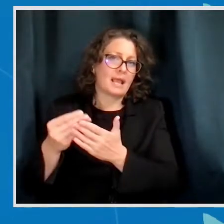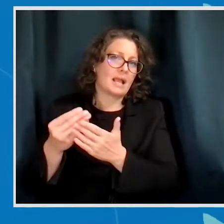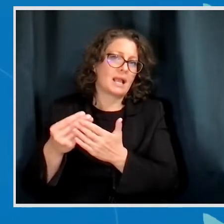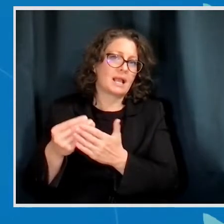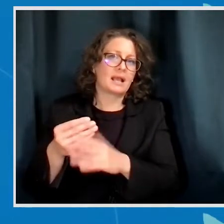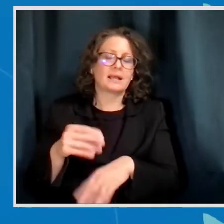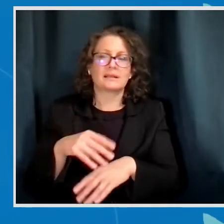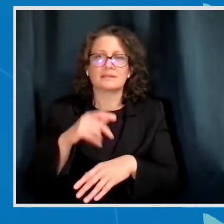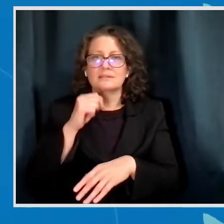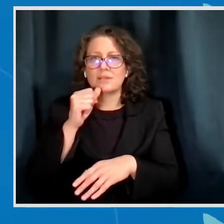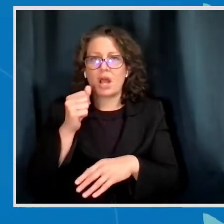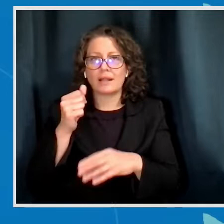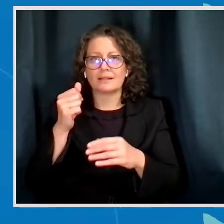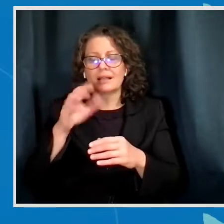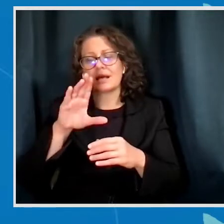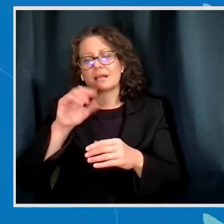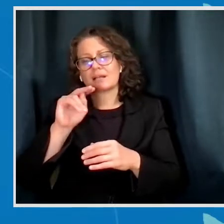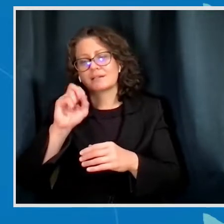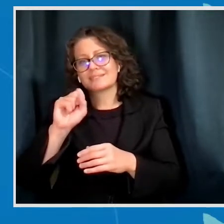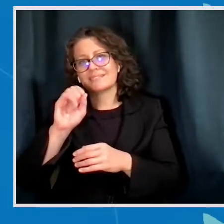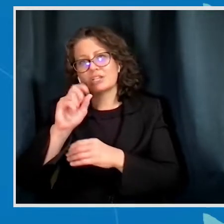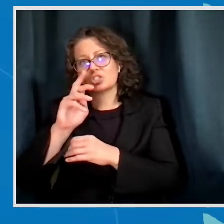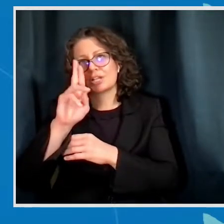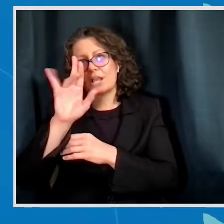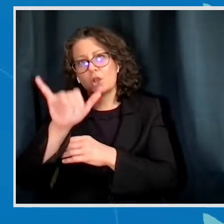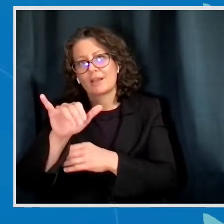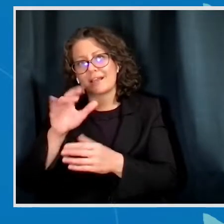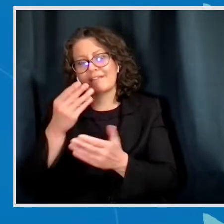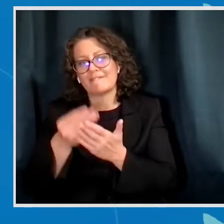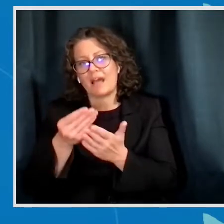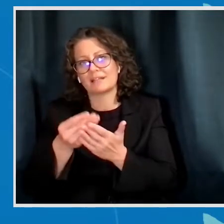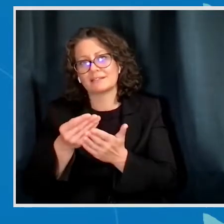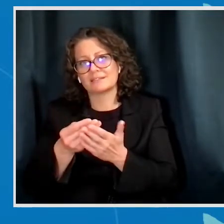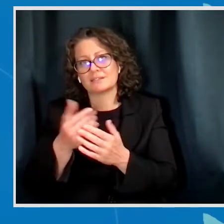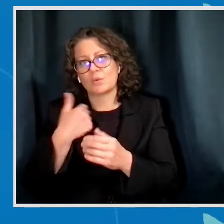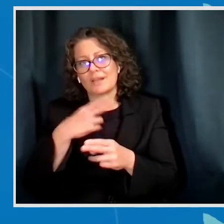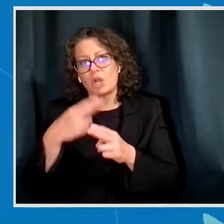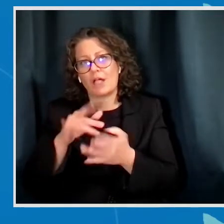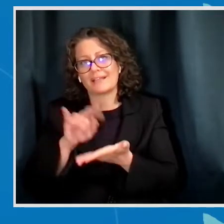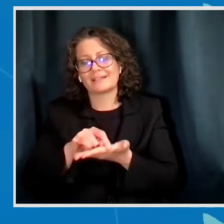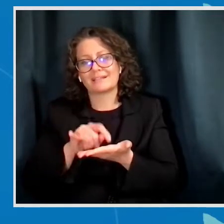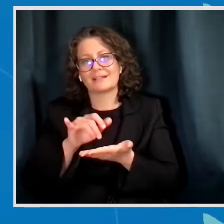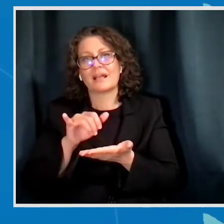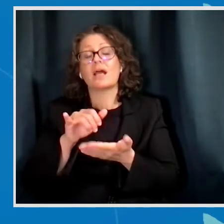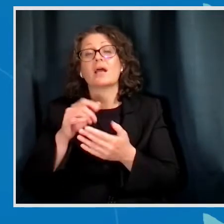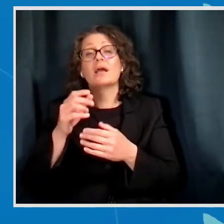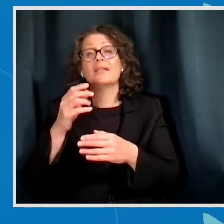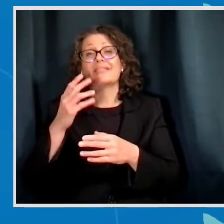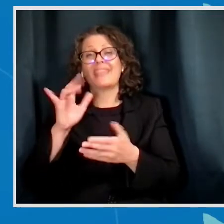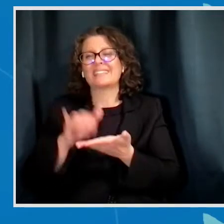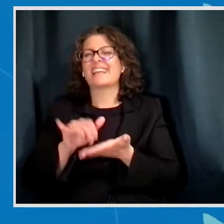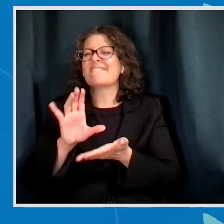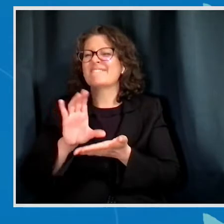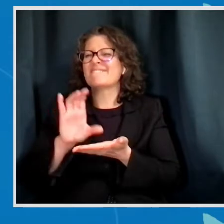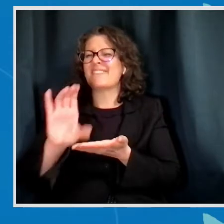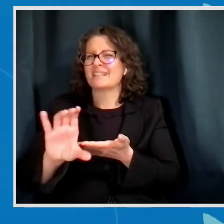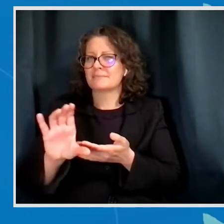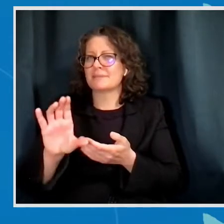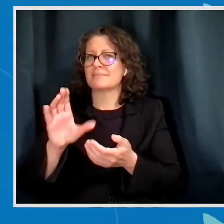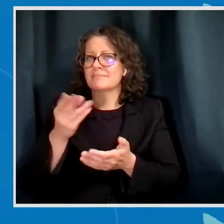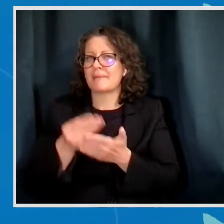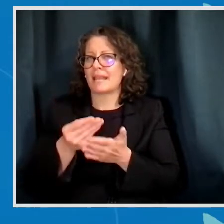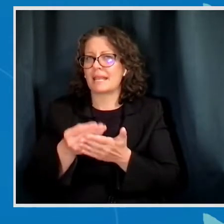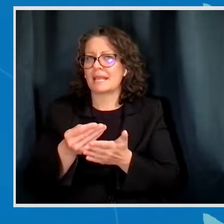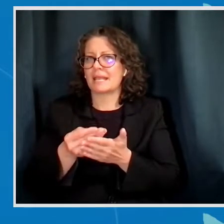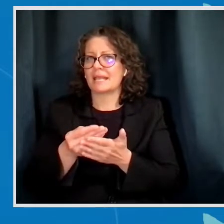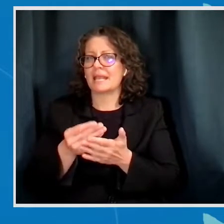concessionary funds, as we call it. That's investment money. So you have to look for a return on investment. You have to have a bankable deal. Can you do